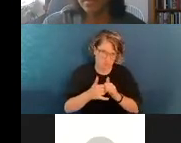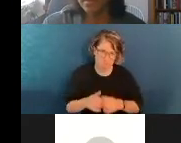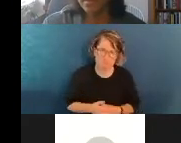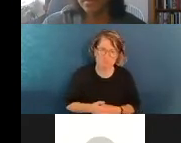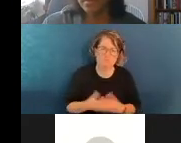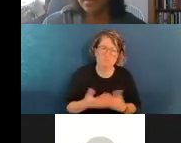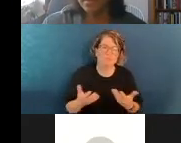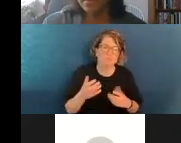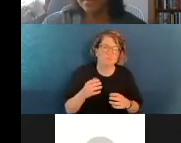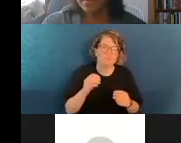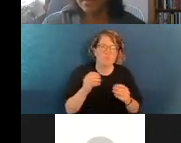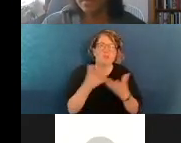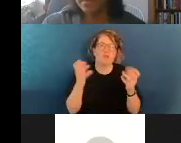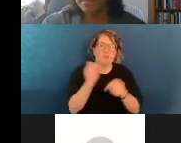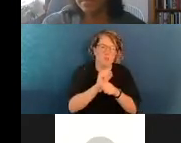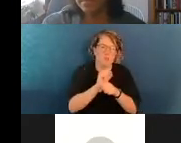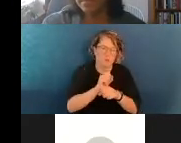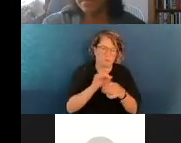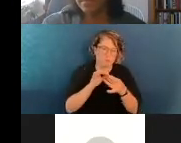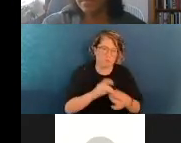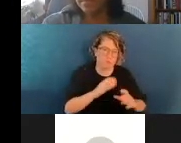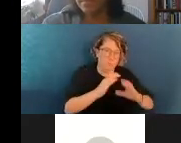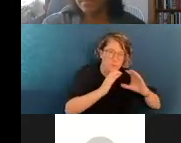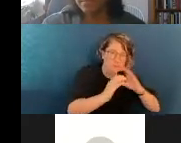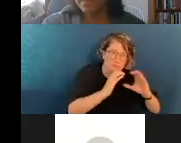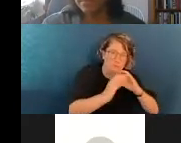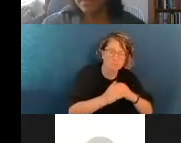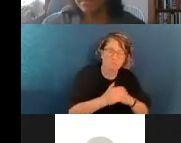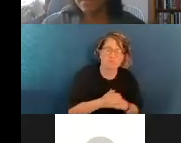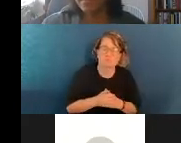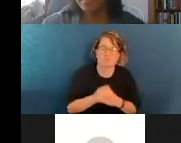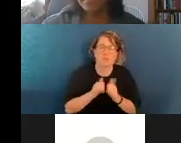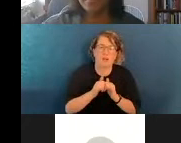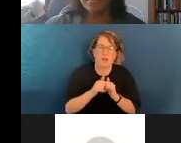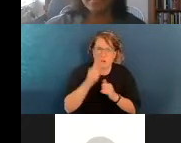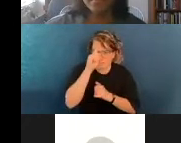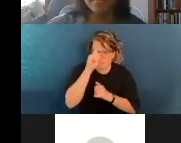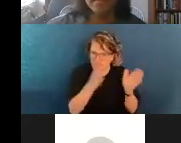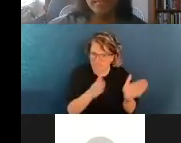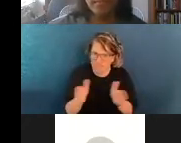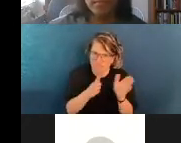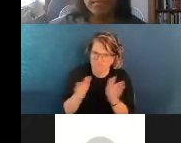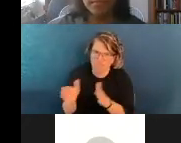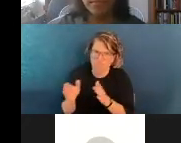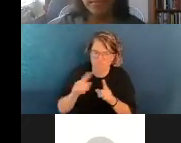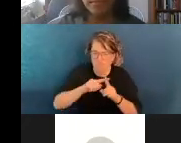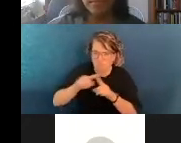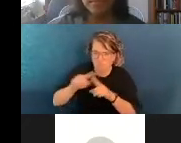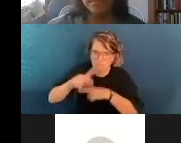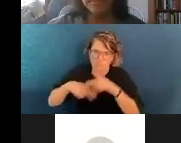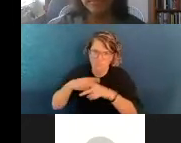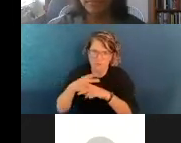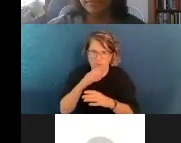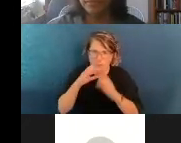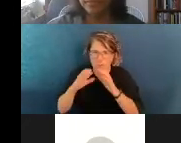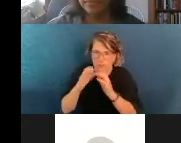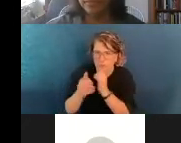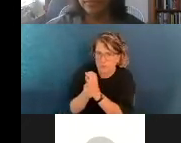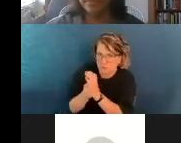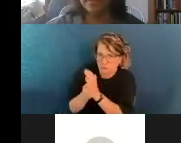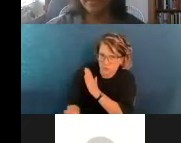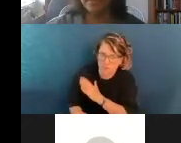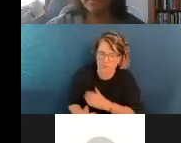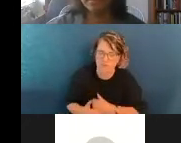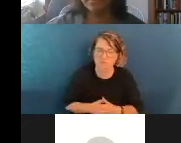pieces, really practical strategies around particular forms of communication skills, and